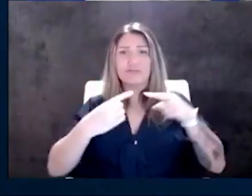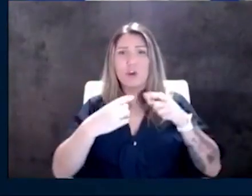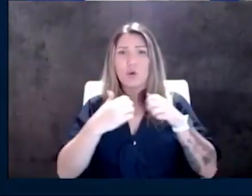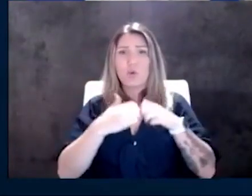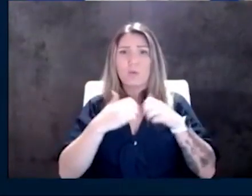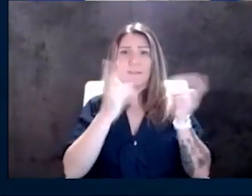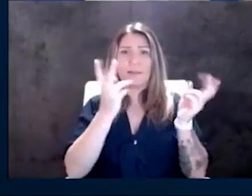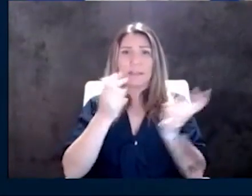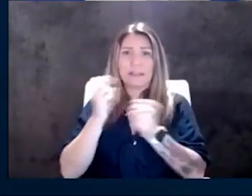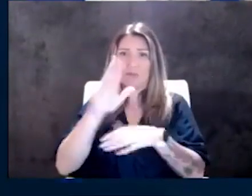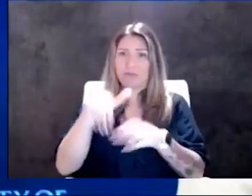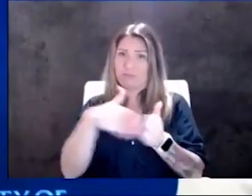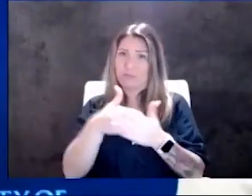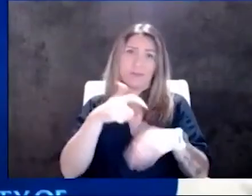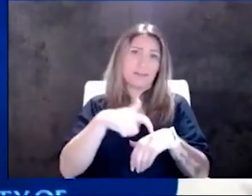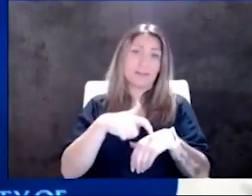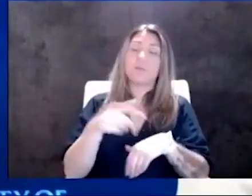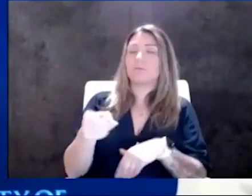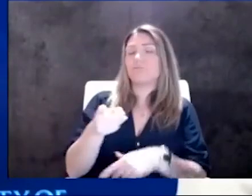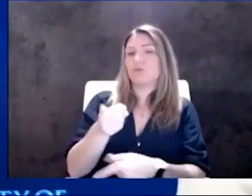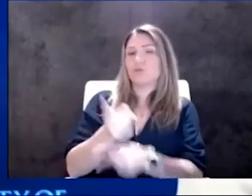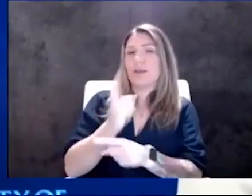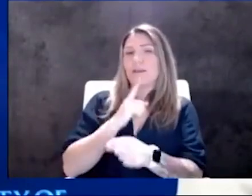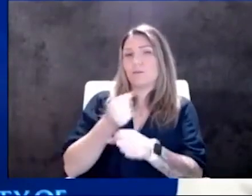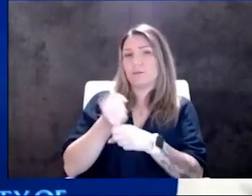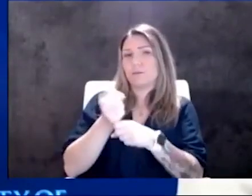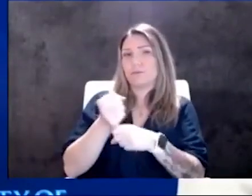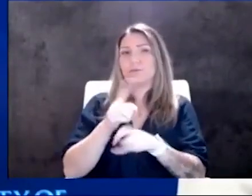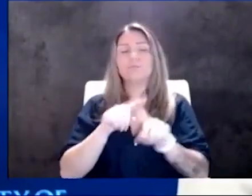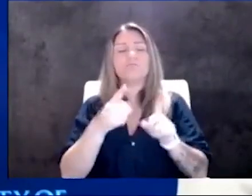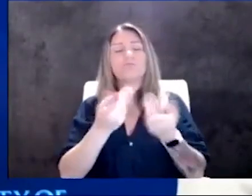Cody, and I'm teasing you, but you did ask the right question. So